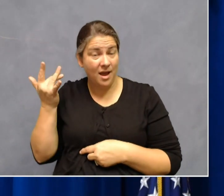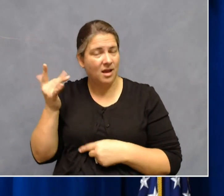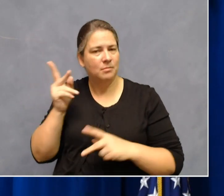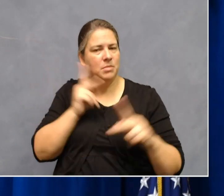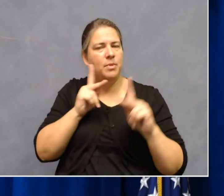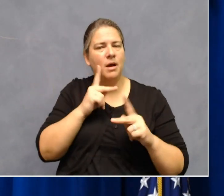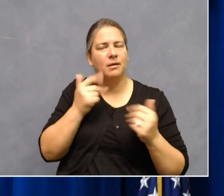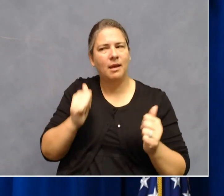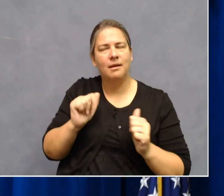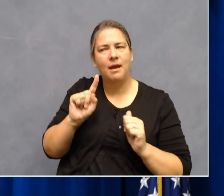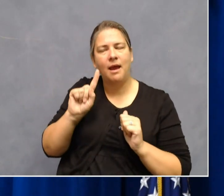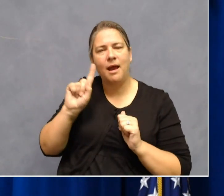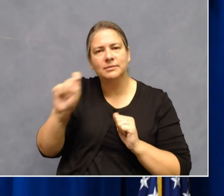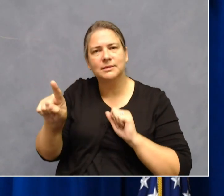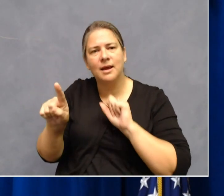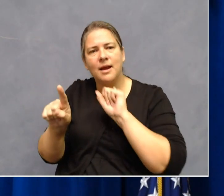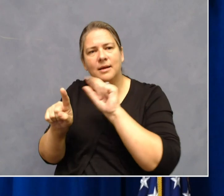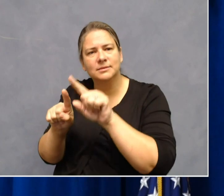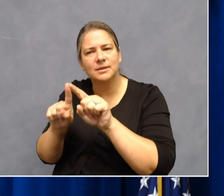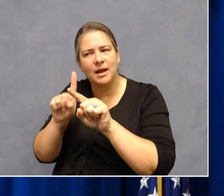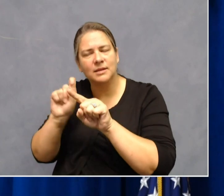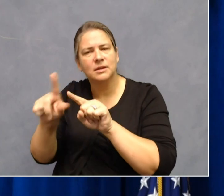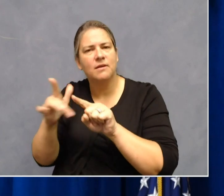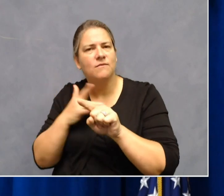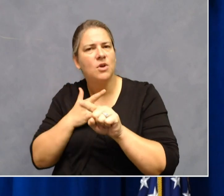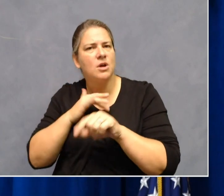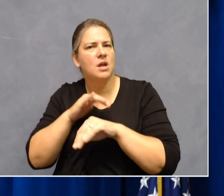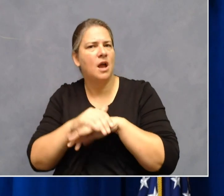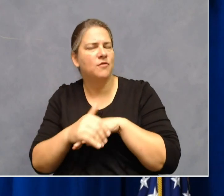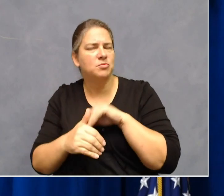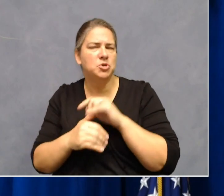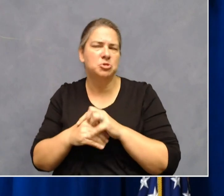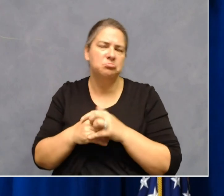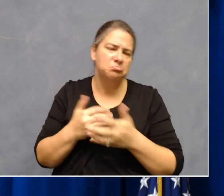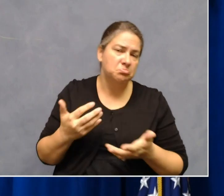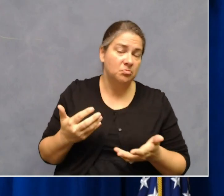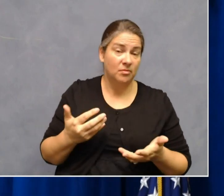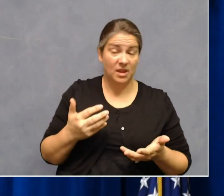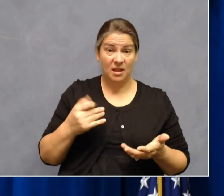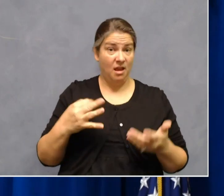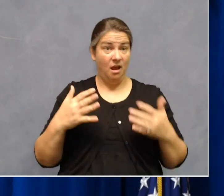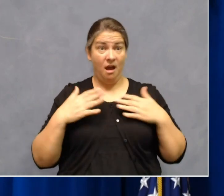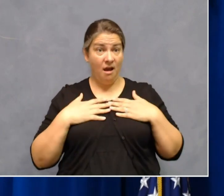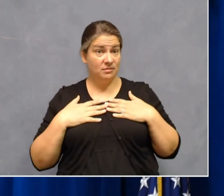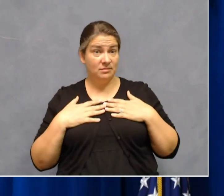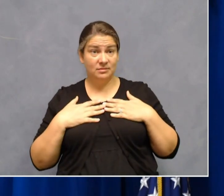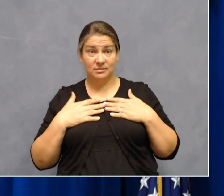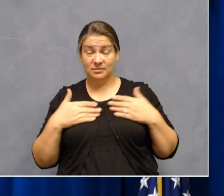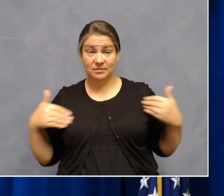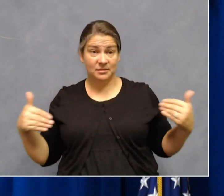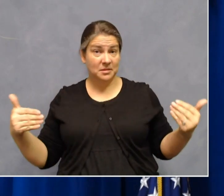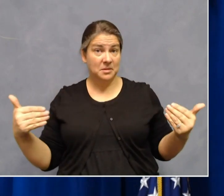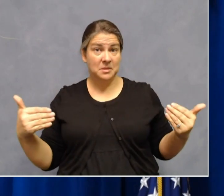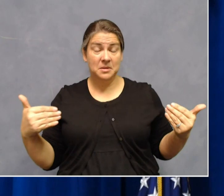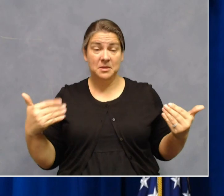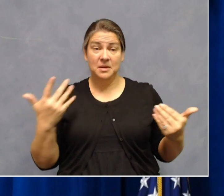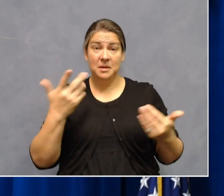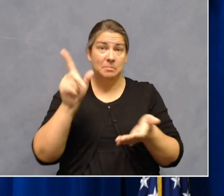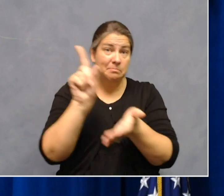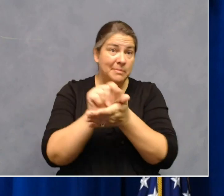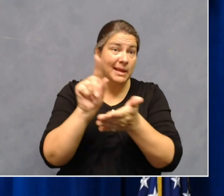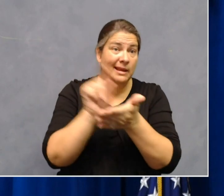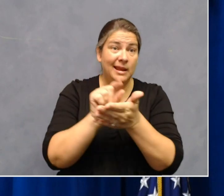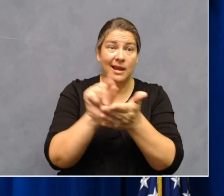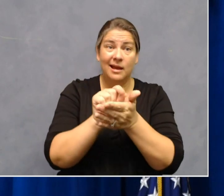feel comfortable about it. Because whether you're us or the media or people at home, what we all want is